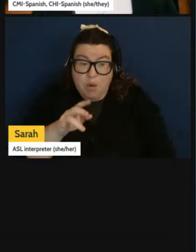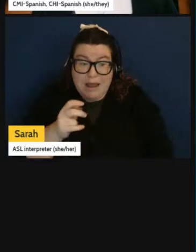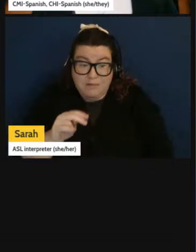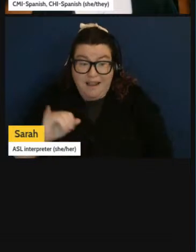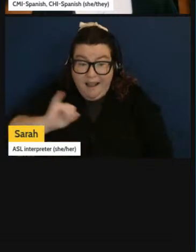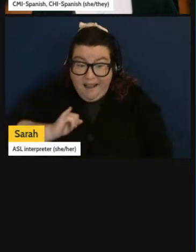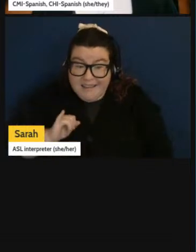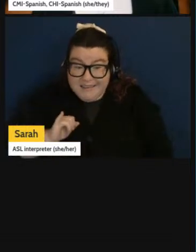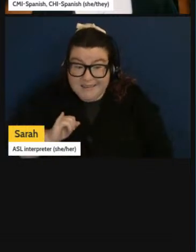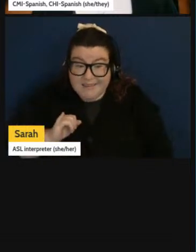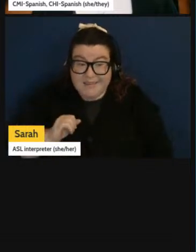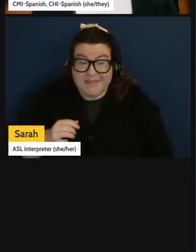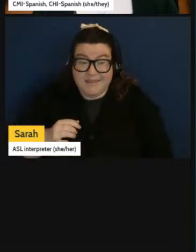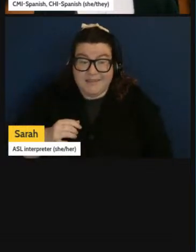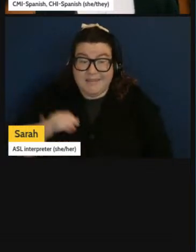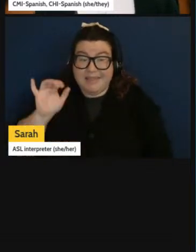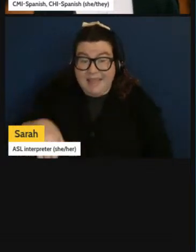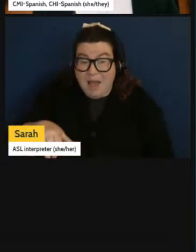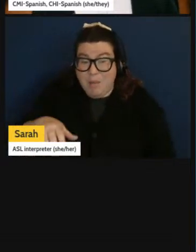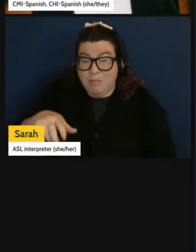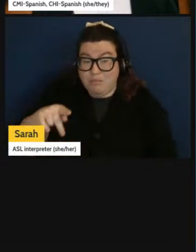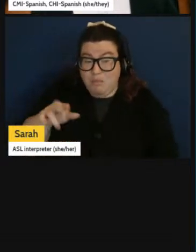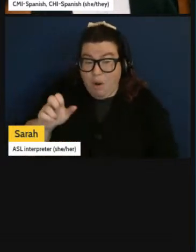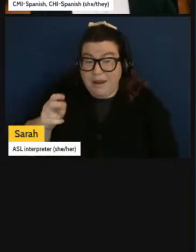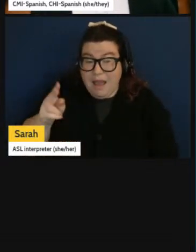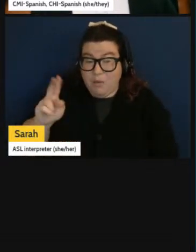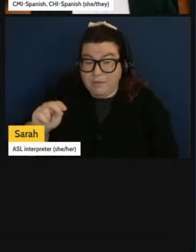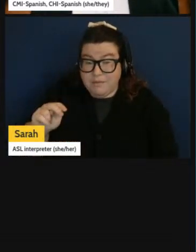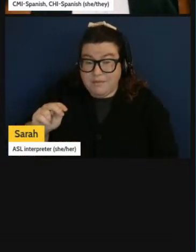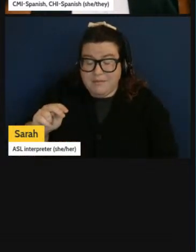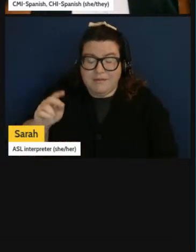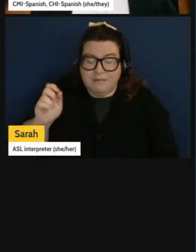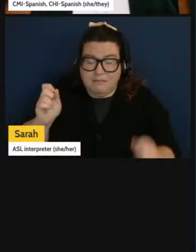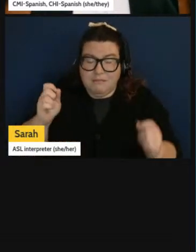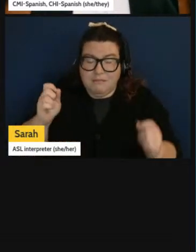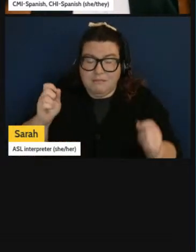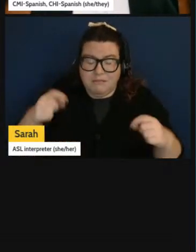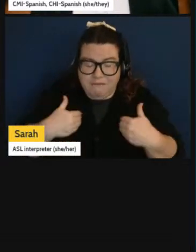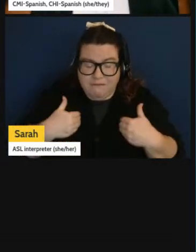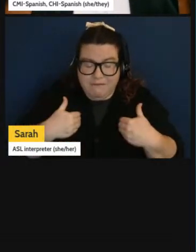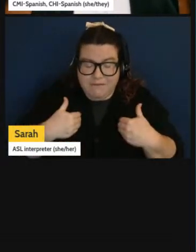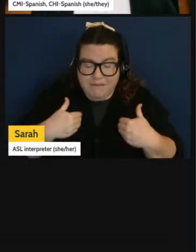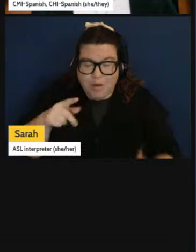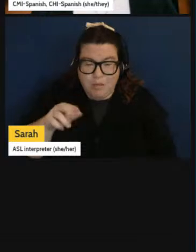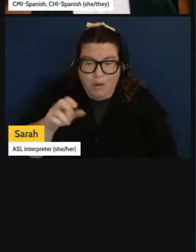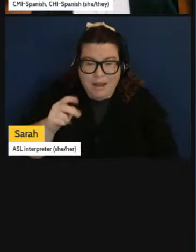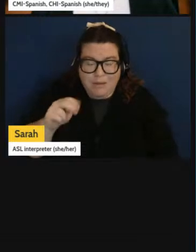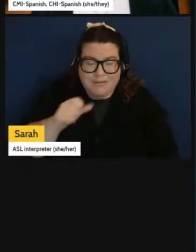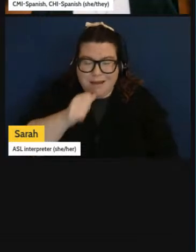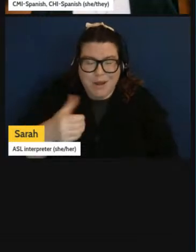pronoun, okay? So we all use pronouns. Everyone has pronouns. Pronouns are not a new thing.